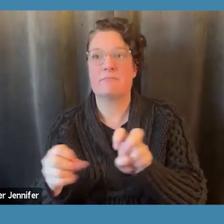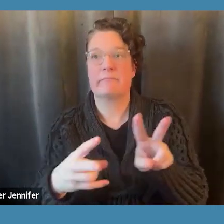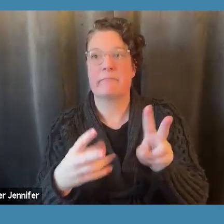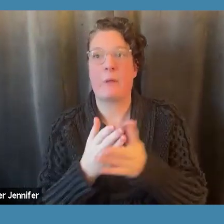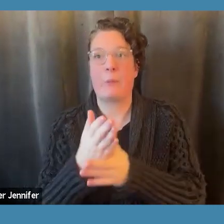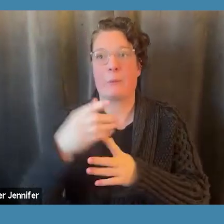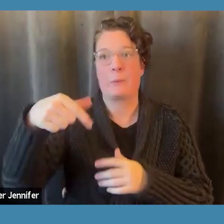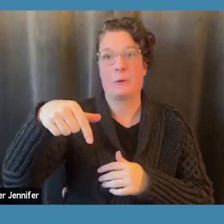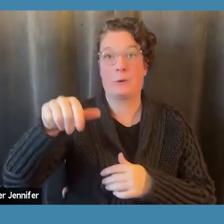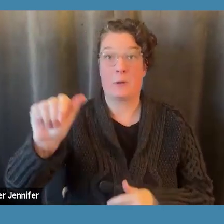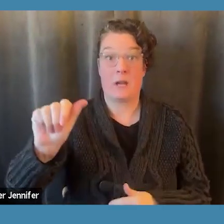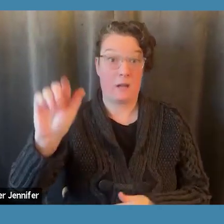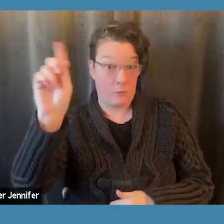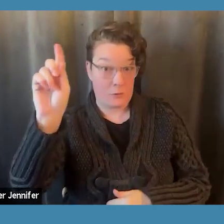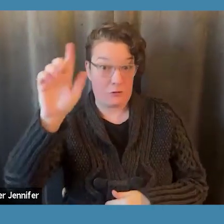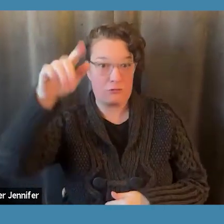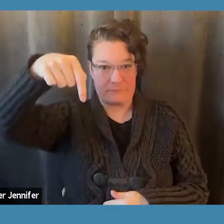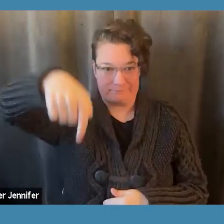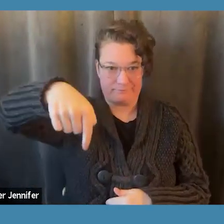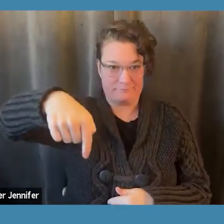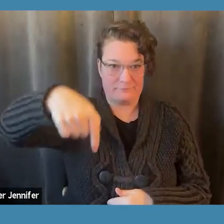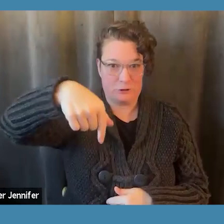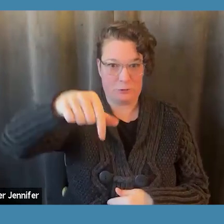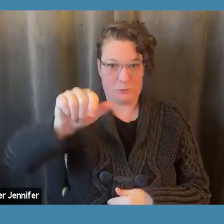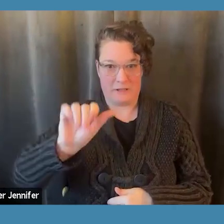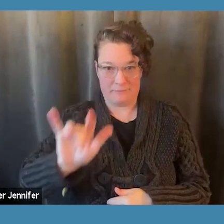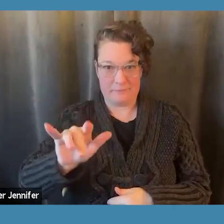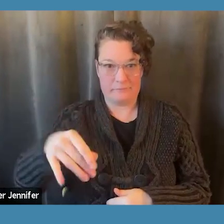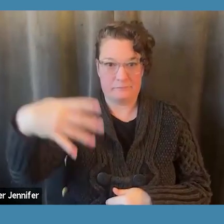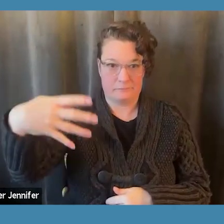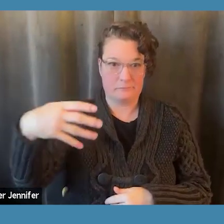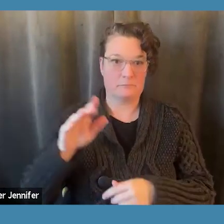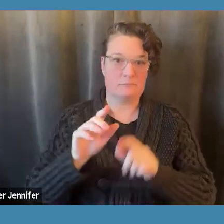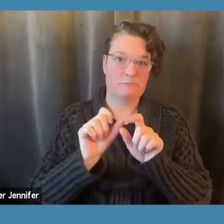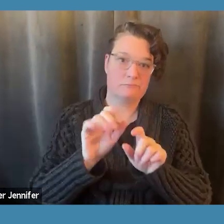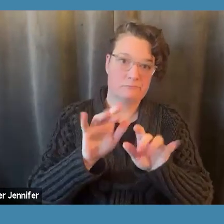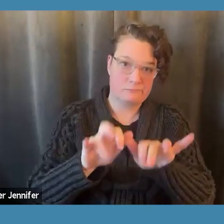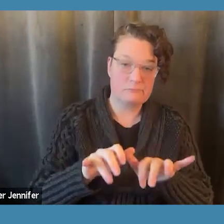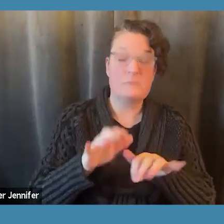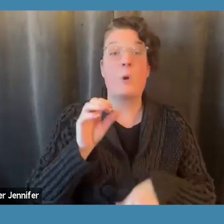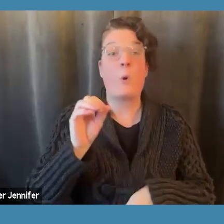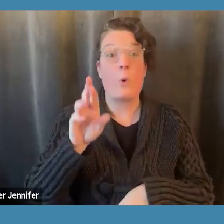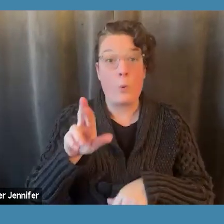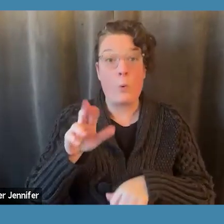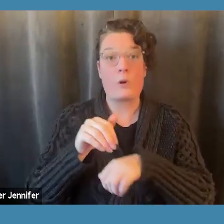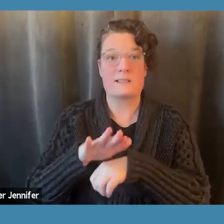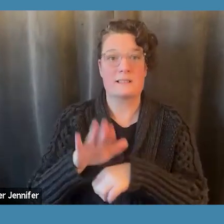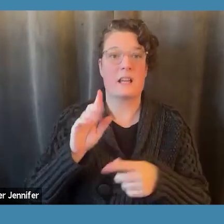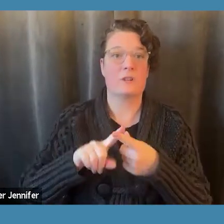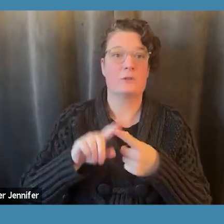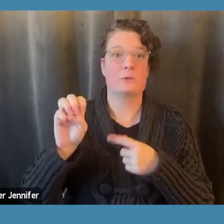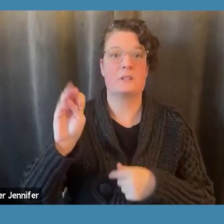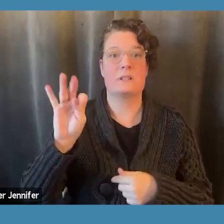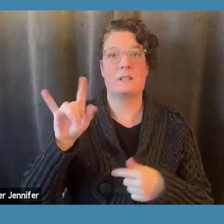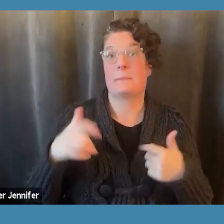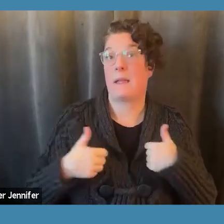button is at the bottom of your screen. You can also send your questions to the email address